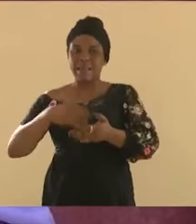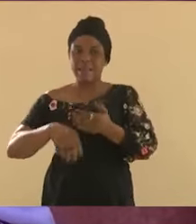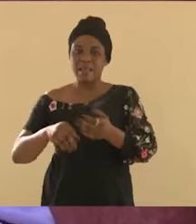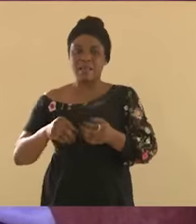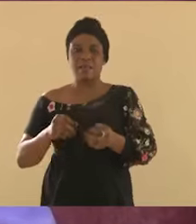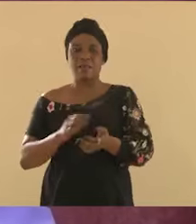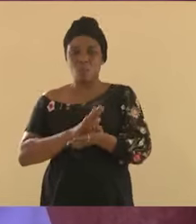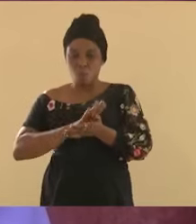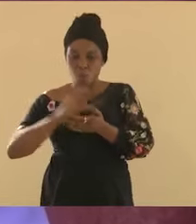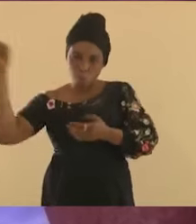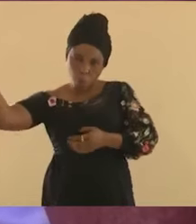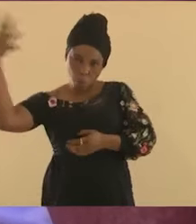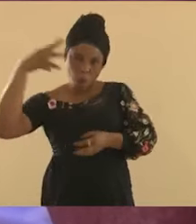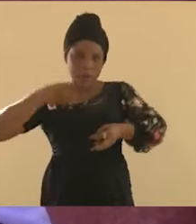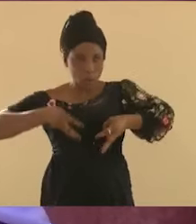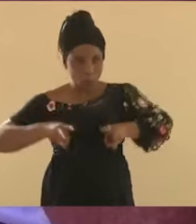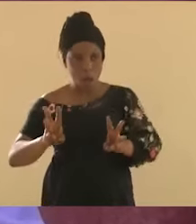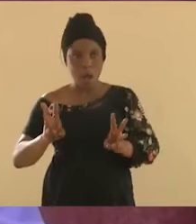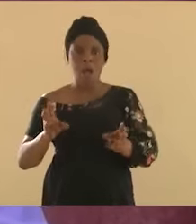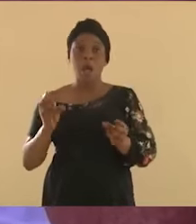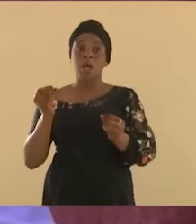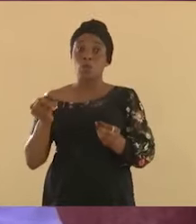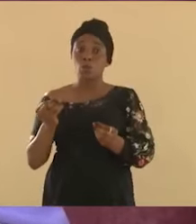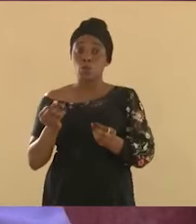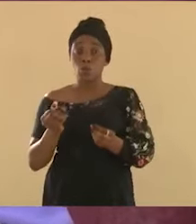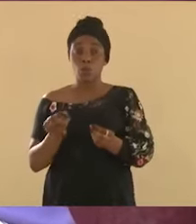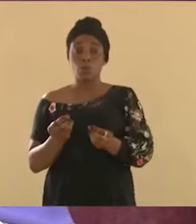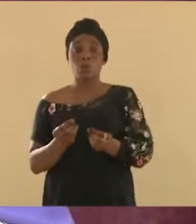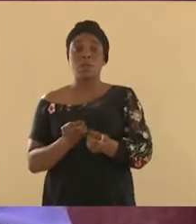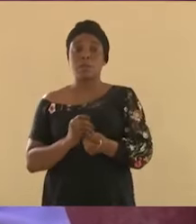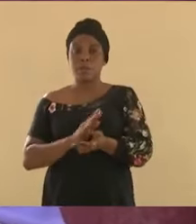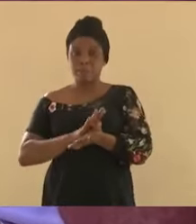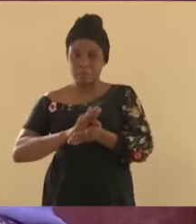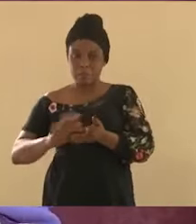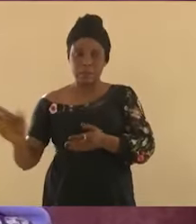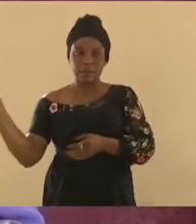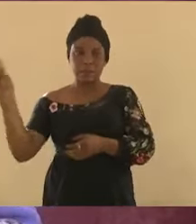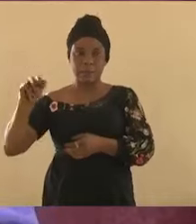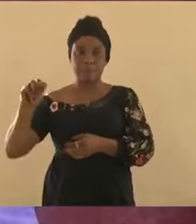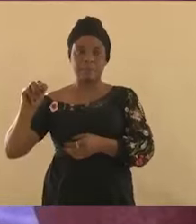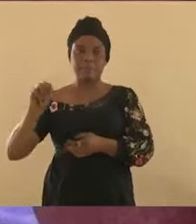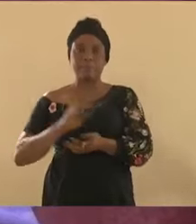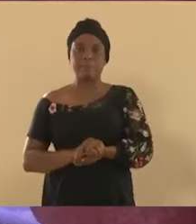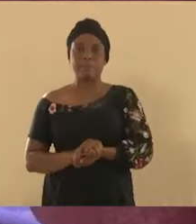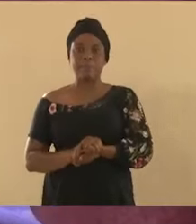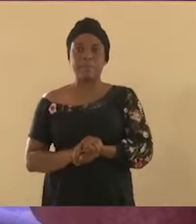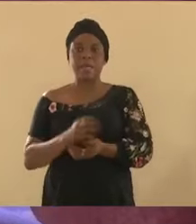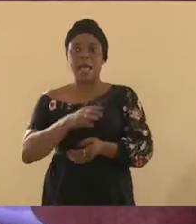glistening intensely white, as no fuller on it could bleach them.